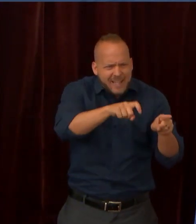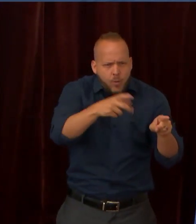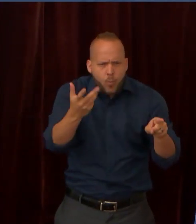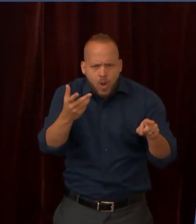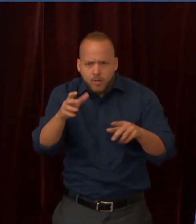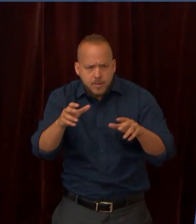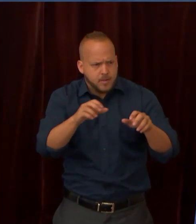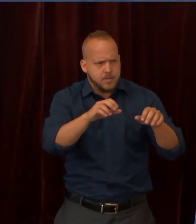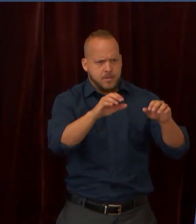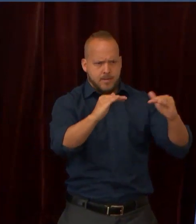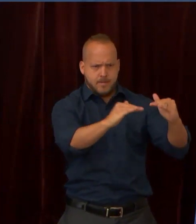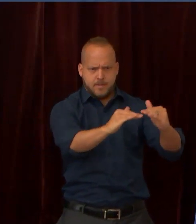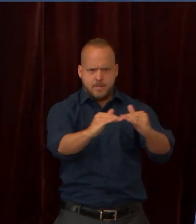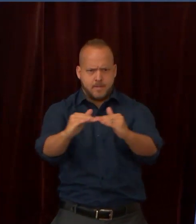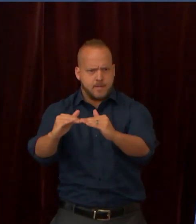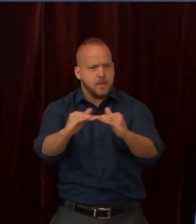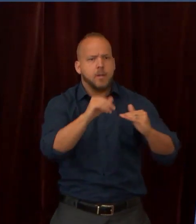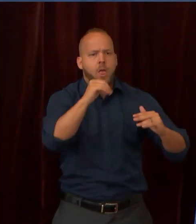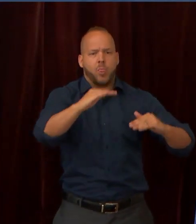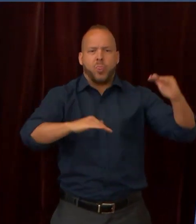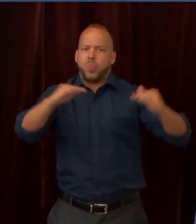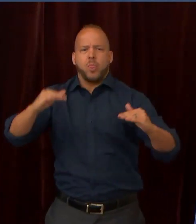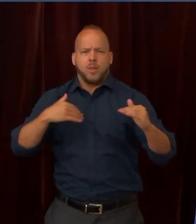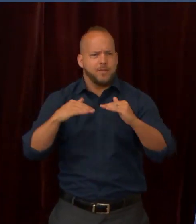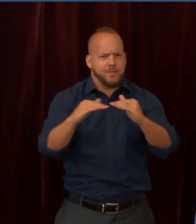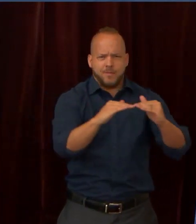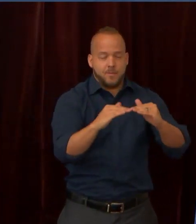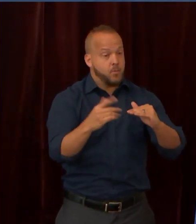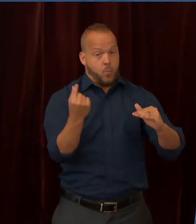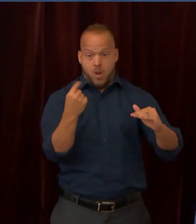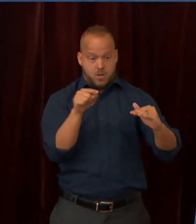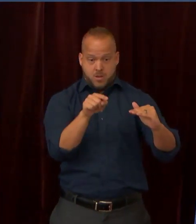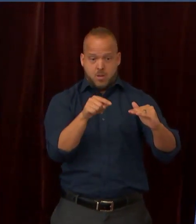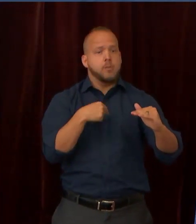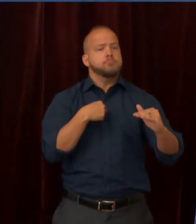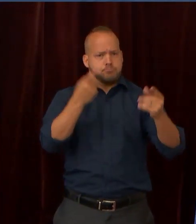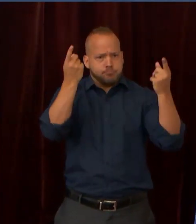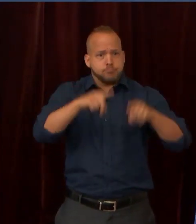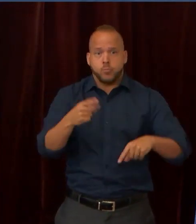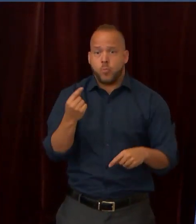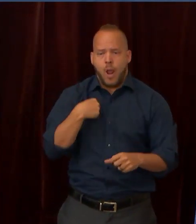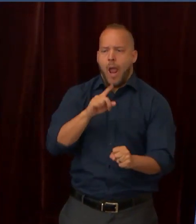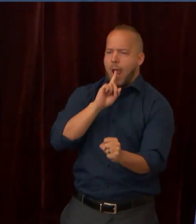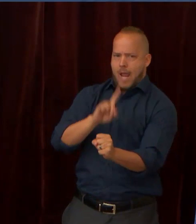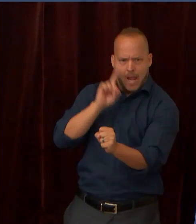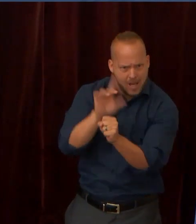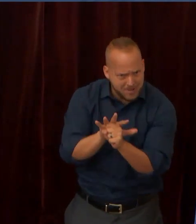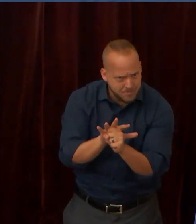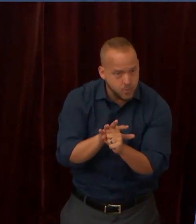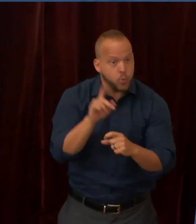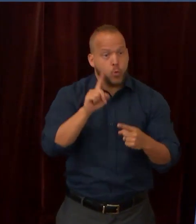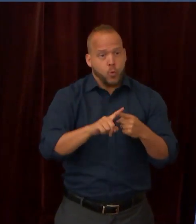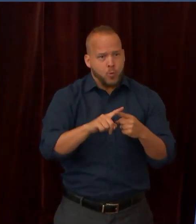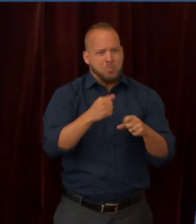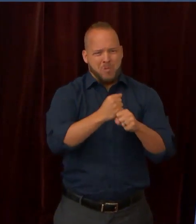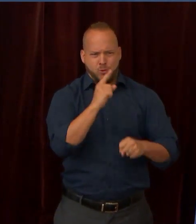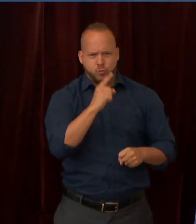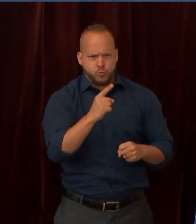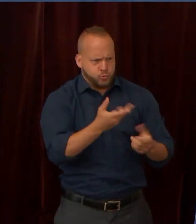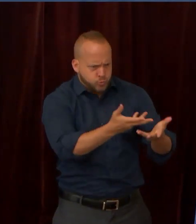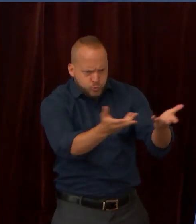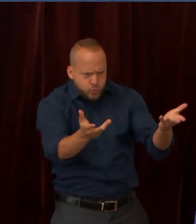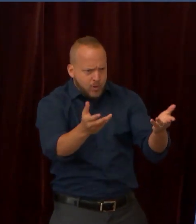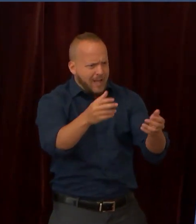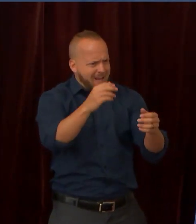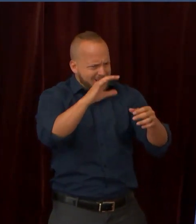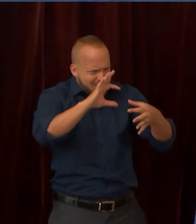of their faith, they all share a commitment to their fellow people in the state of Washington, which we appreciate.